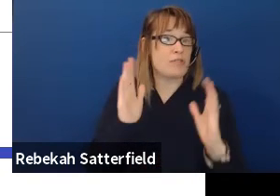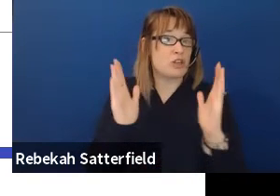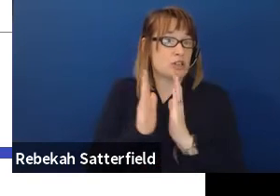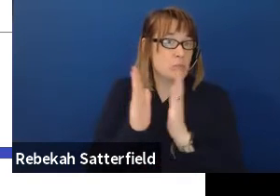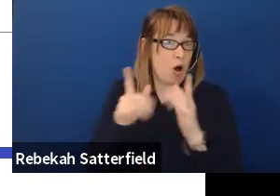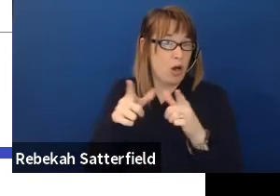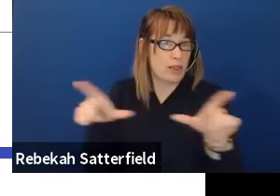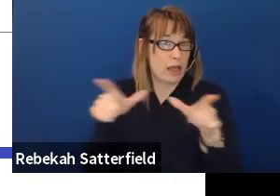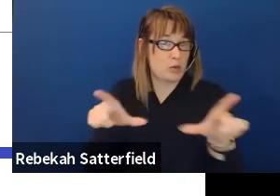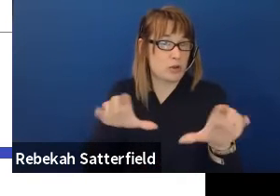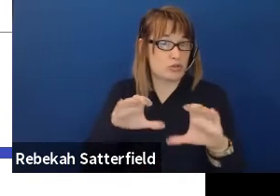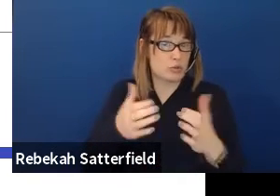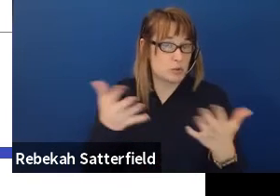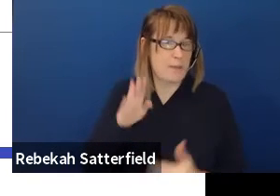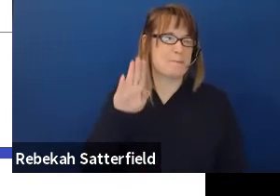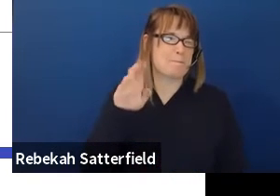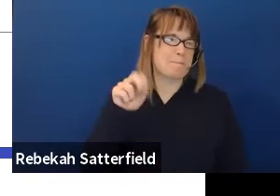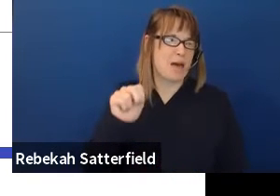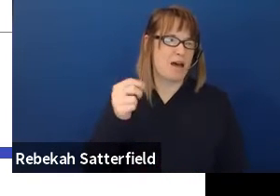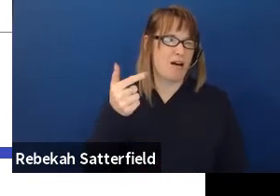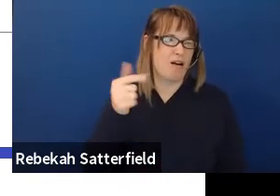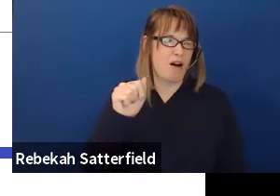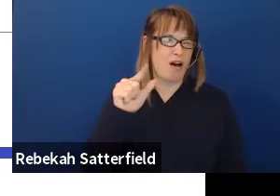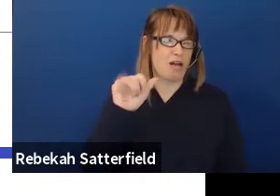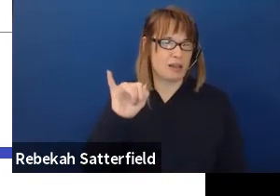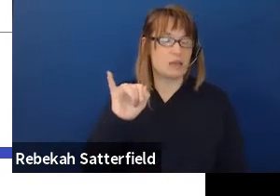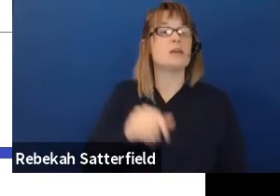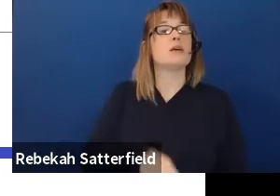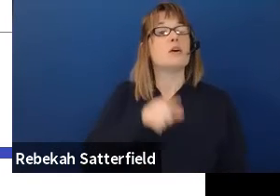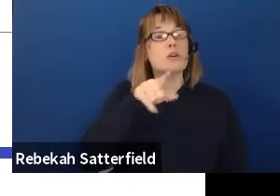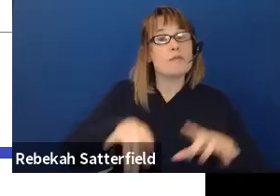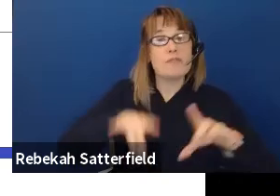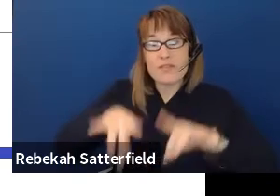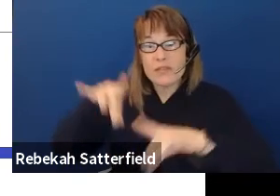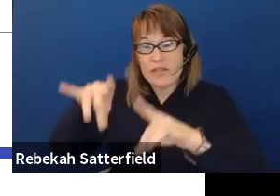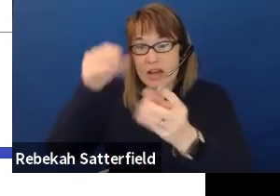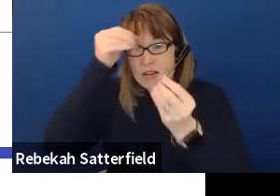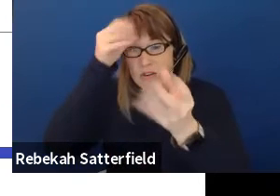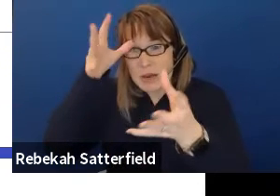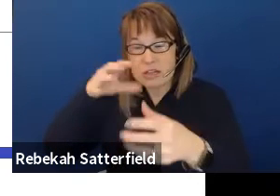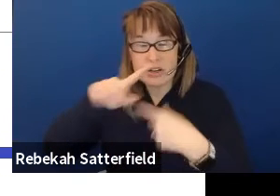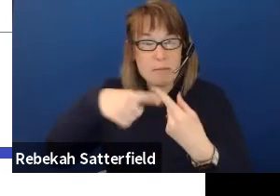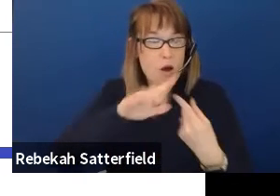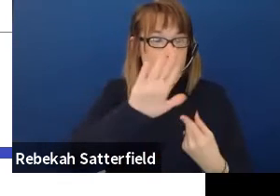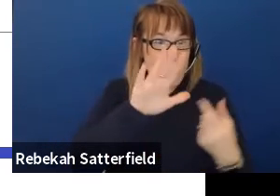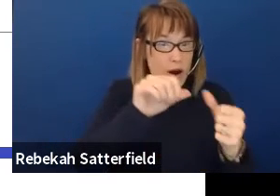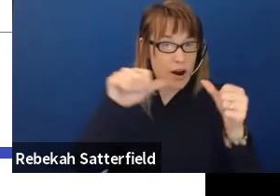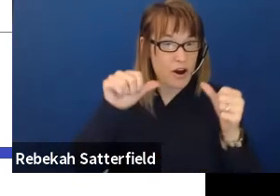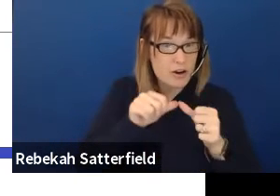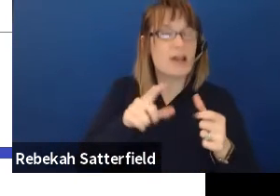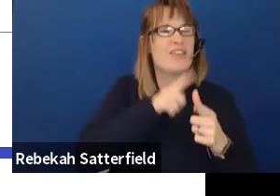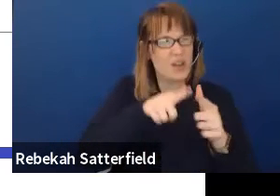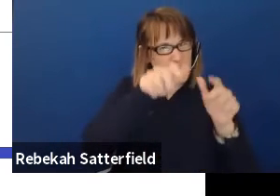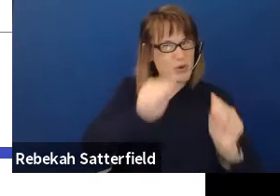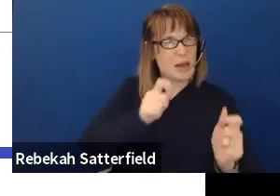language groups is Bengali. And knowing this kind of information can really help plan to make sure the